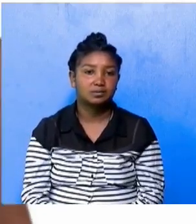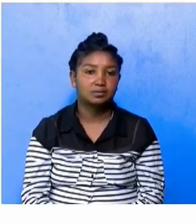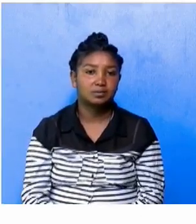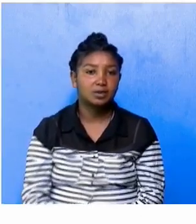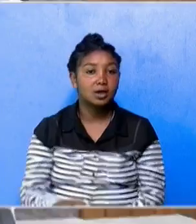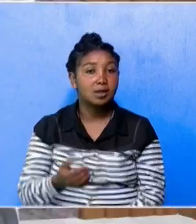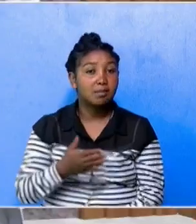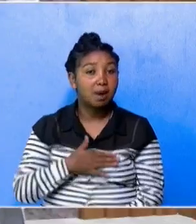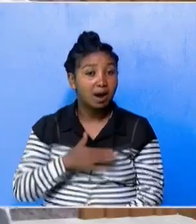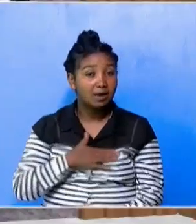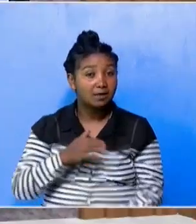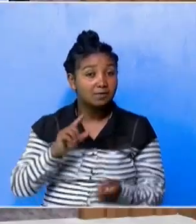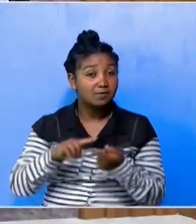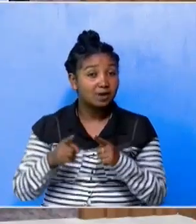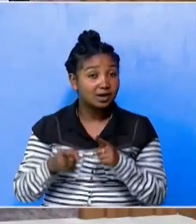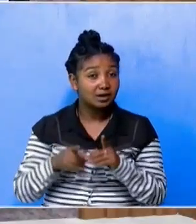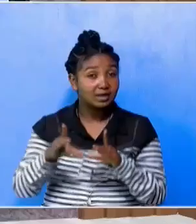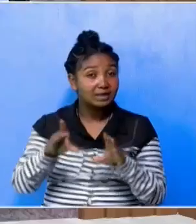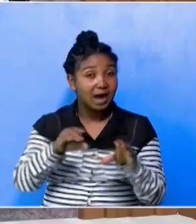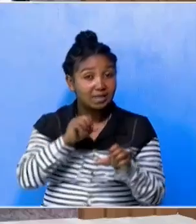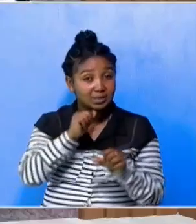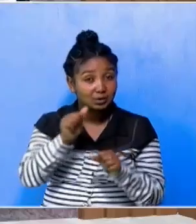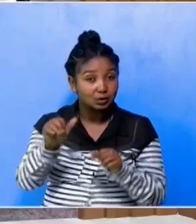My friend doesn't do his assignment.